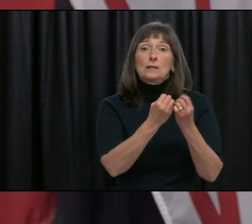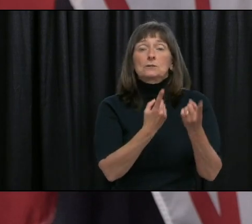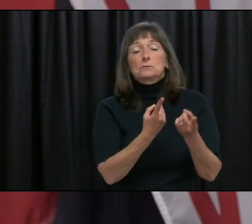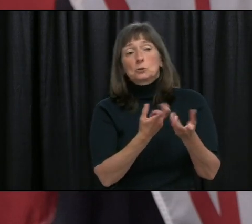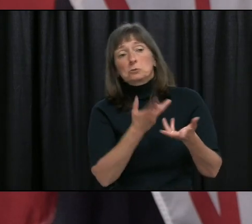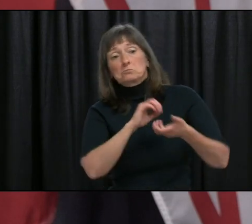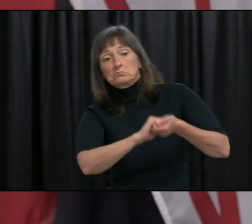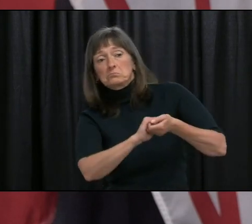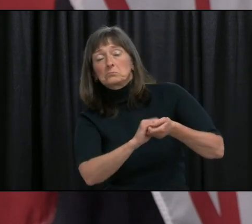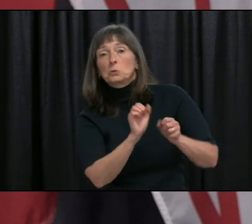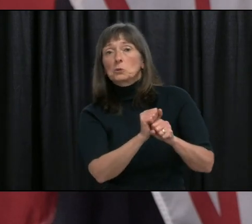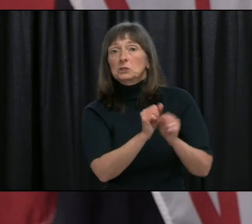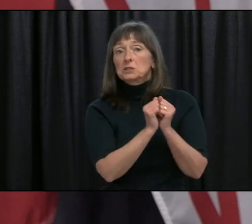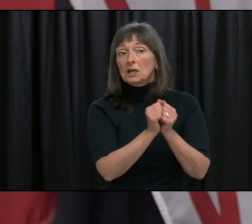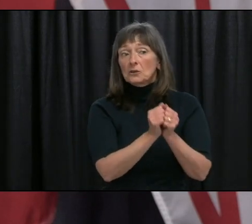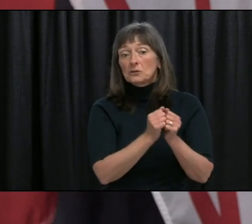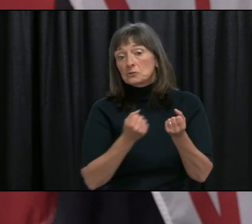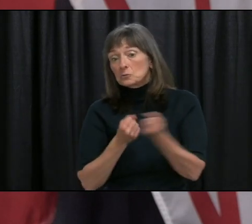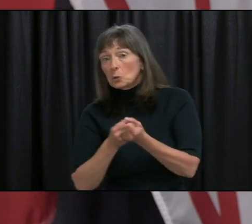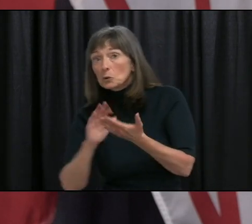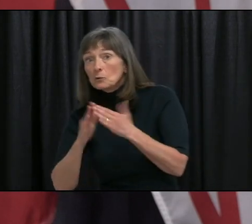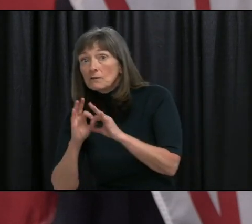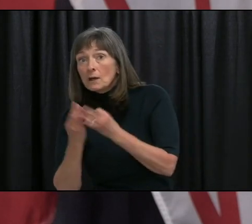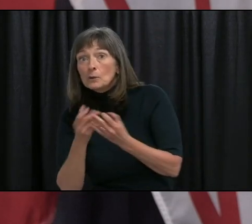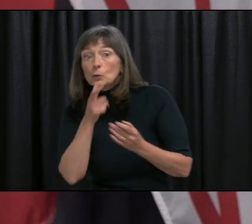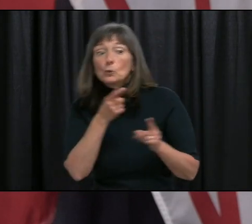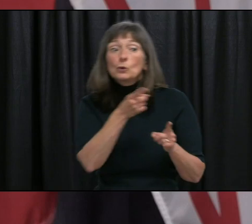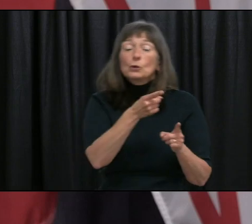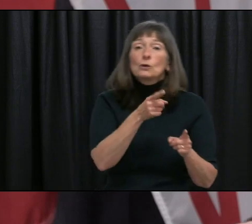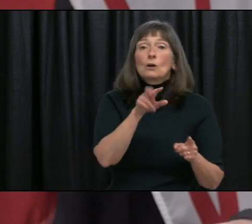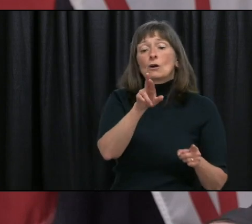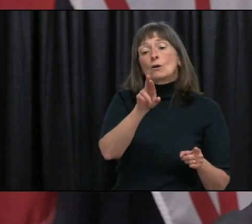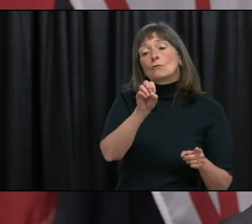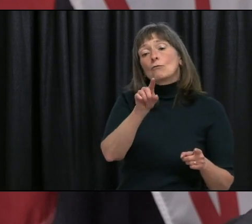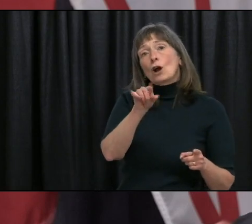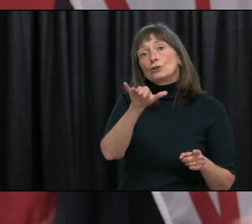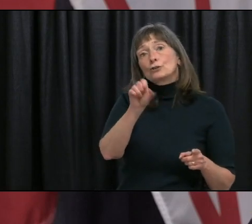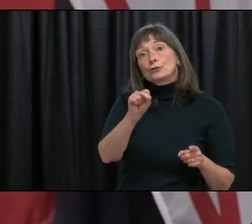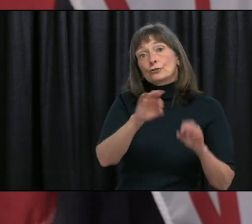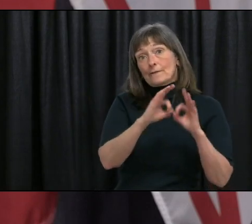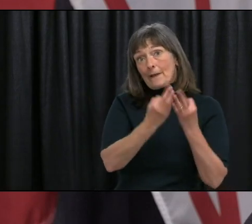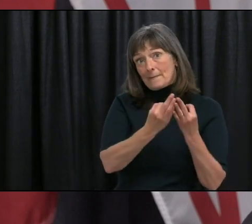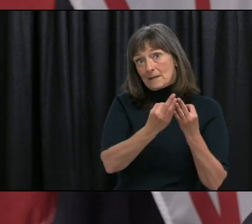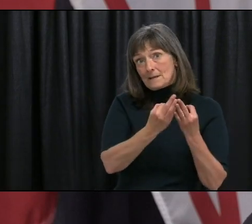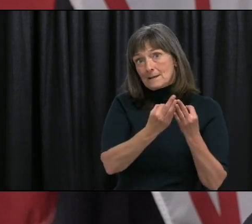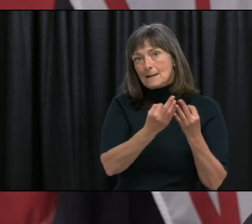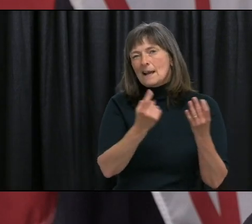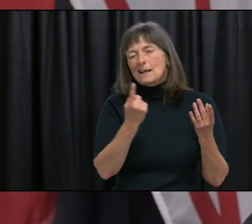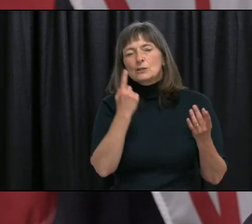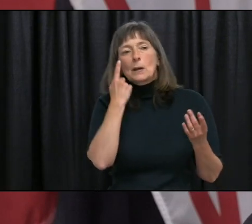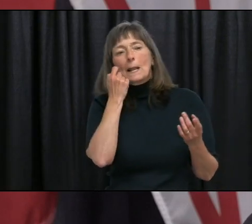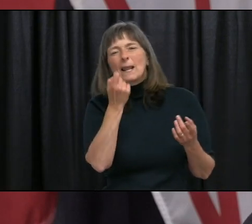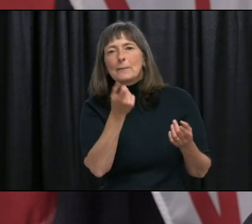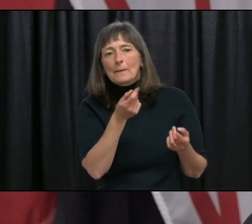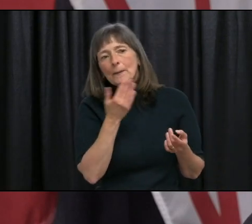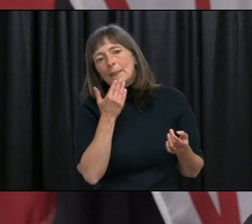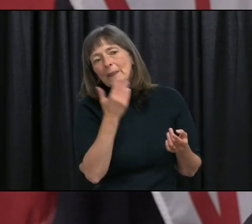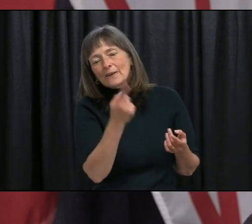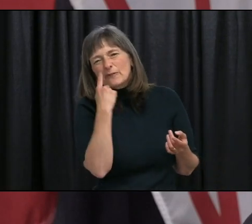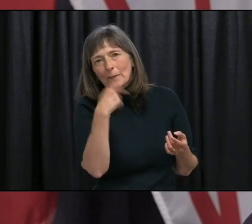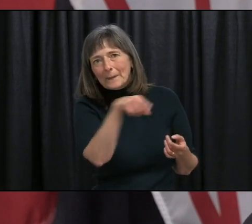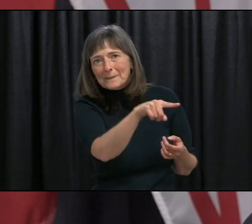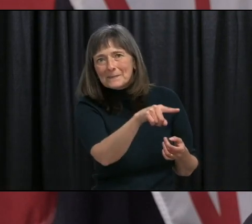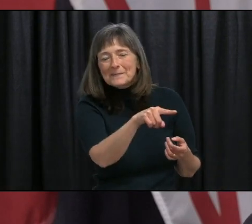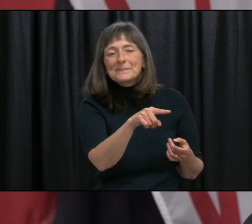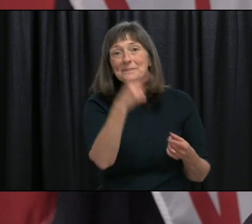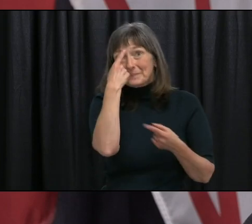working together is to support communities and families is the Rogers family. So I'm sending them a little bouquet and a thank you today for their donation